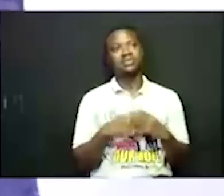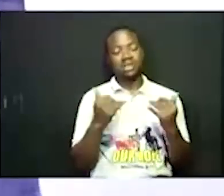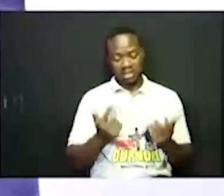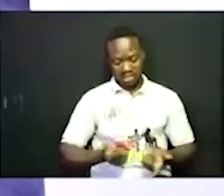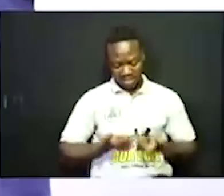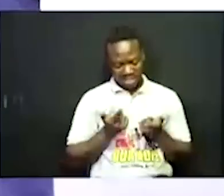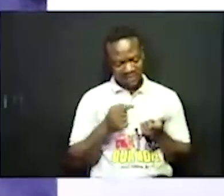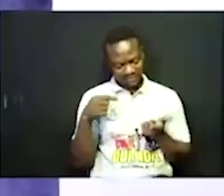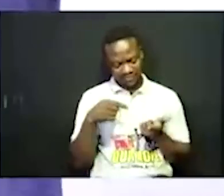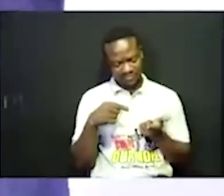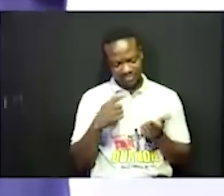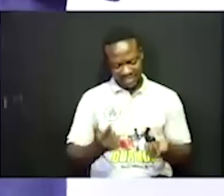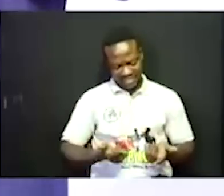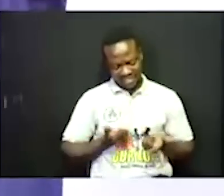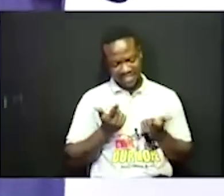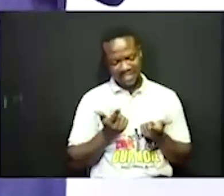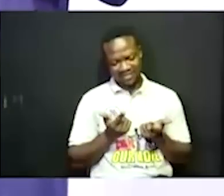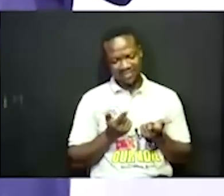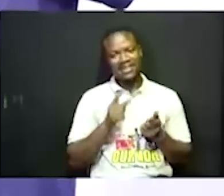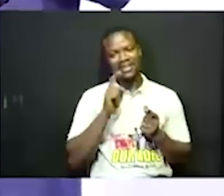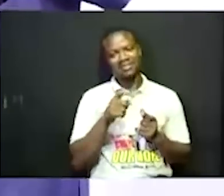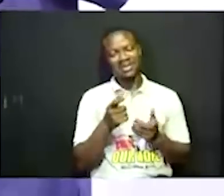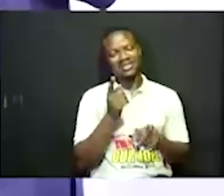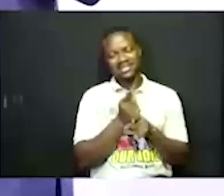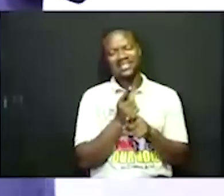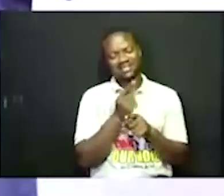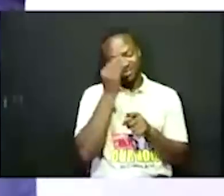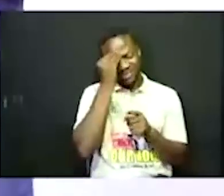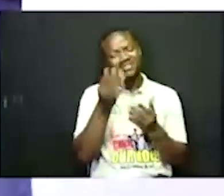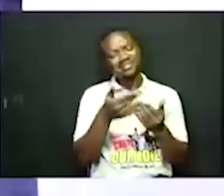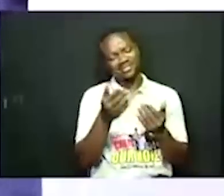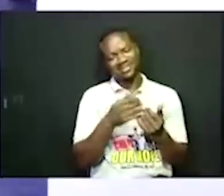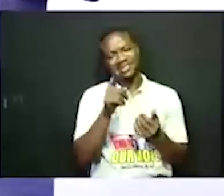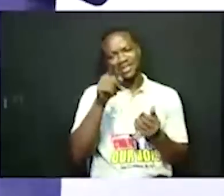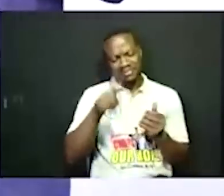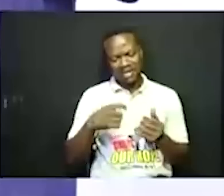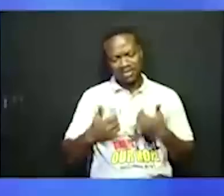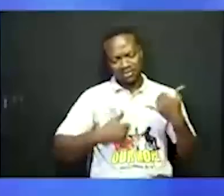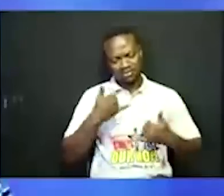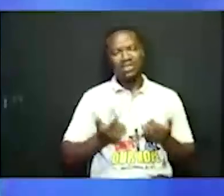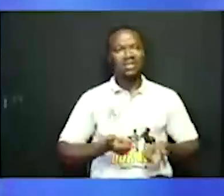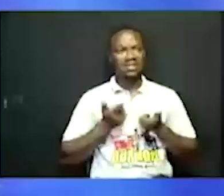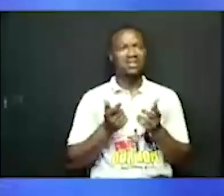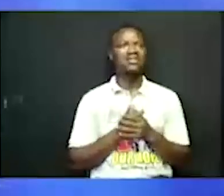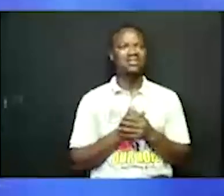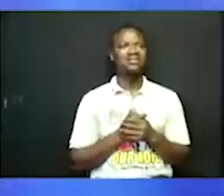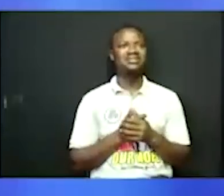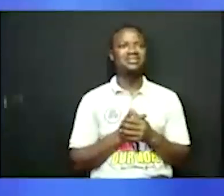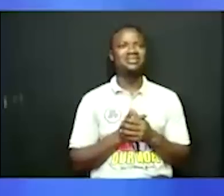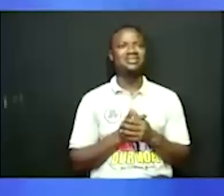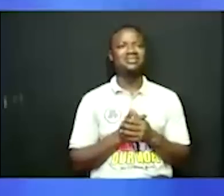easy. Mama, you fabra boss saying it here. Let's enjoy it. Na mama, you need ewa brabo. The process and the